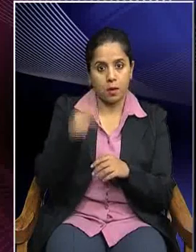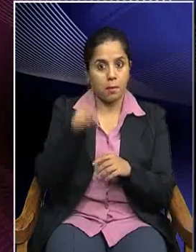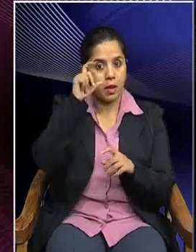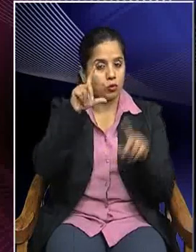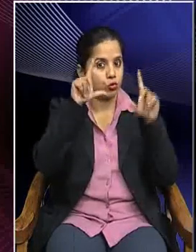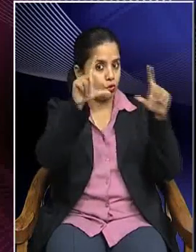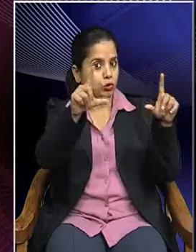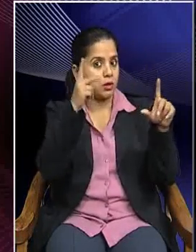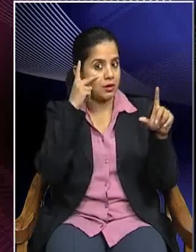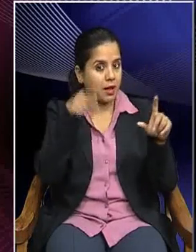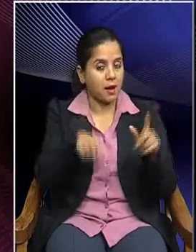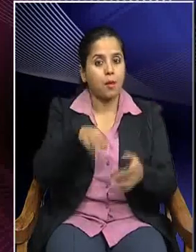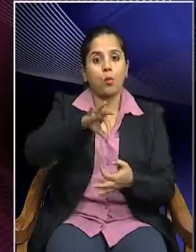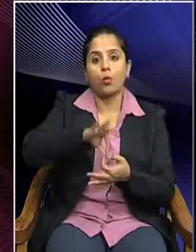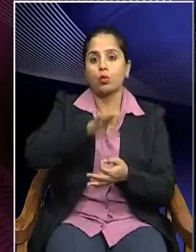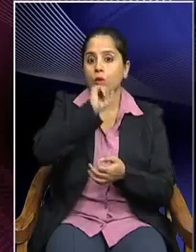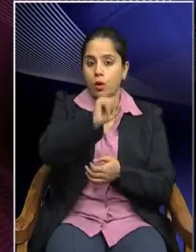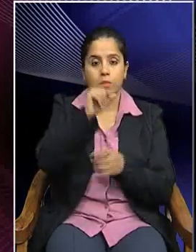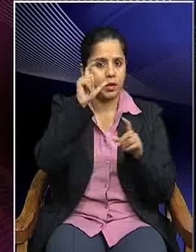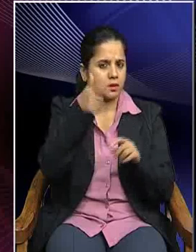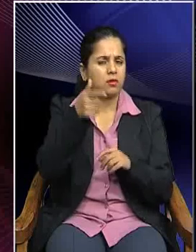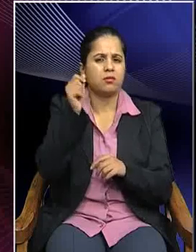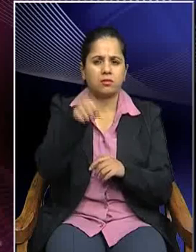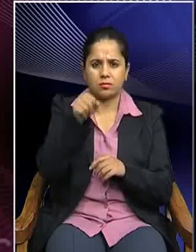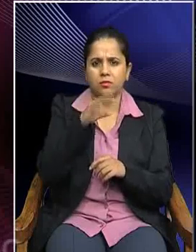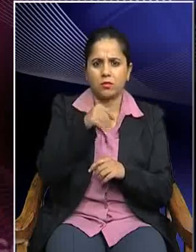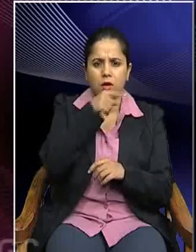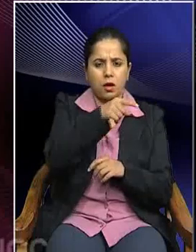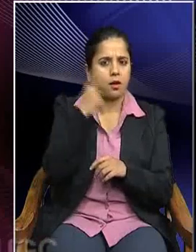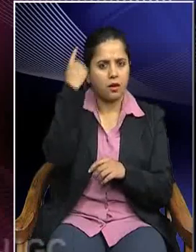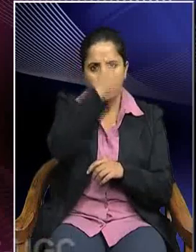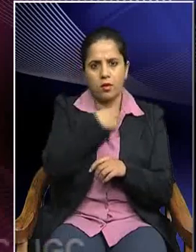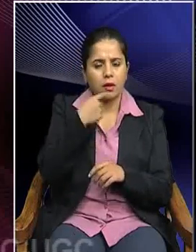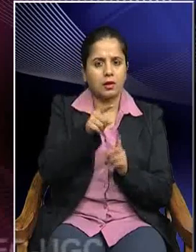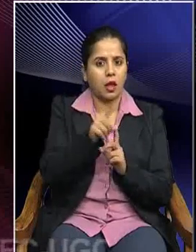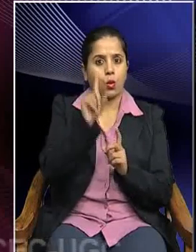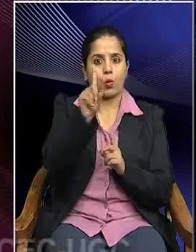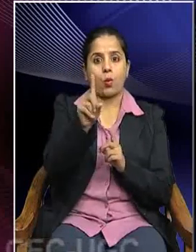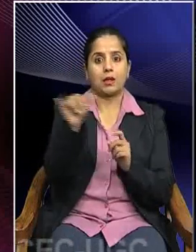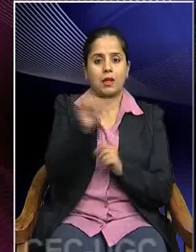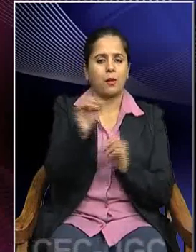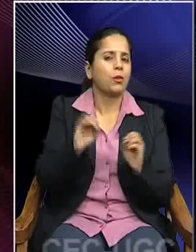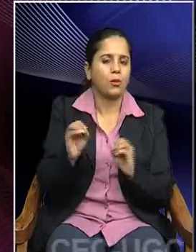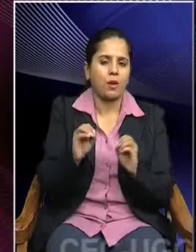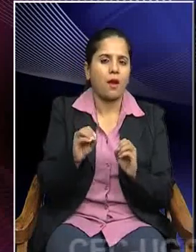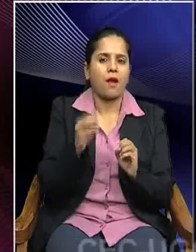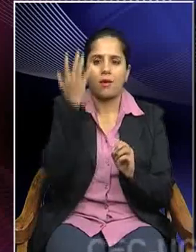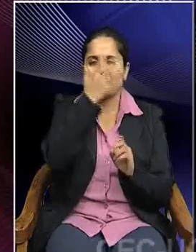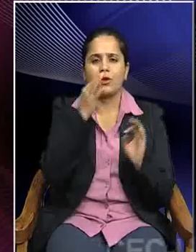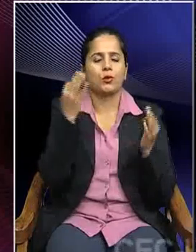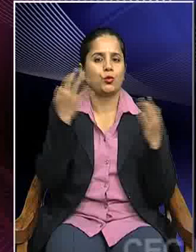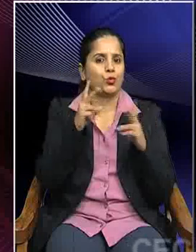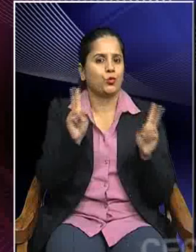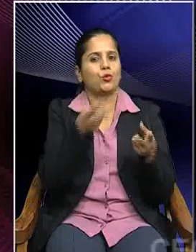of the Buddha, obviously he does not look like one. He does not look like like a native